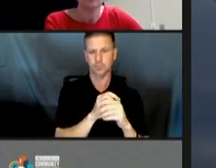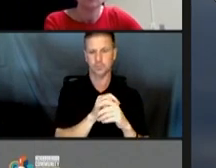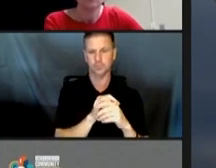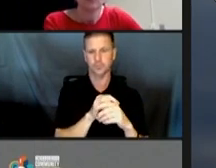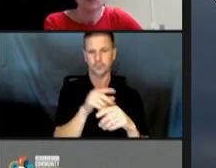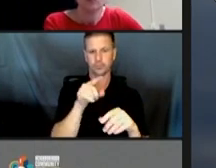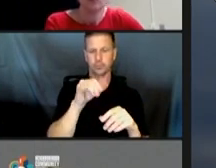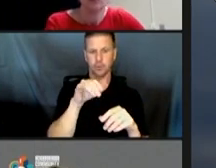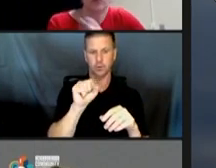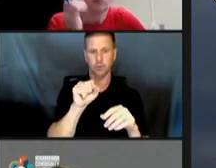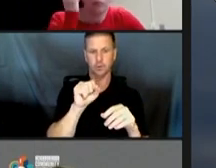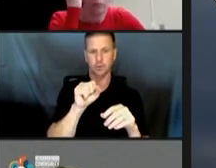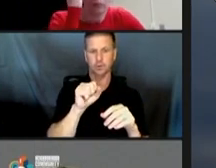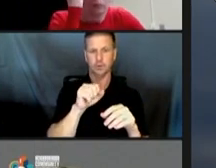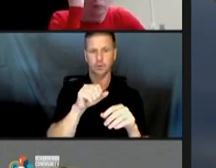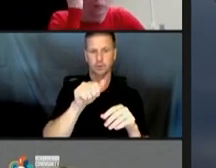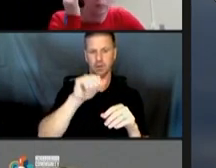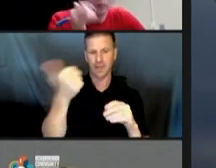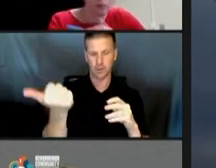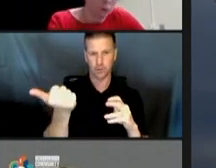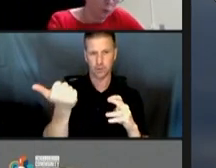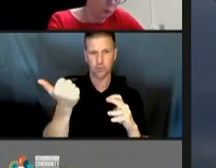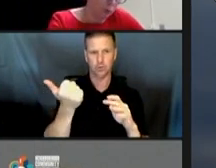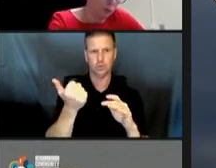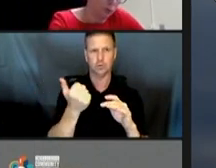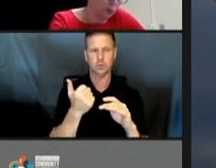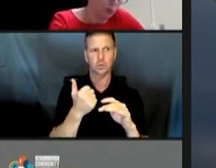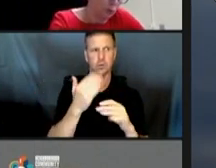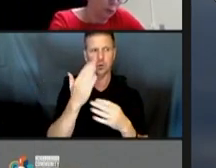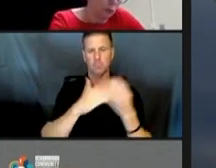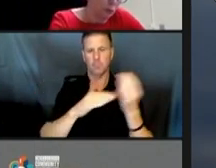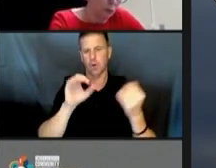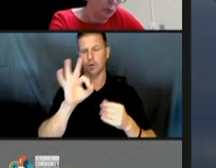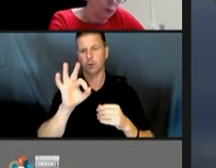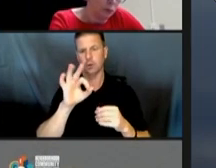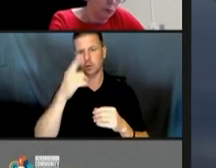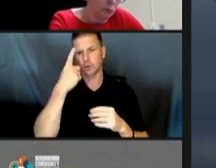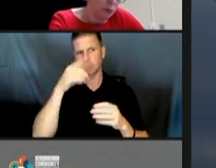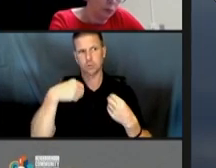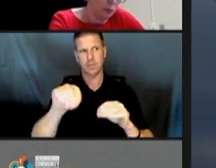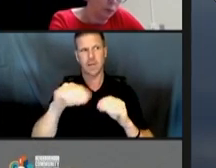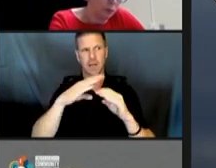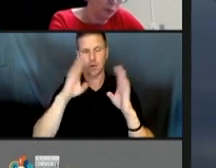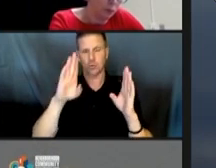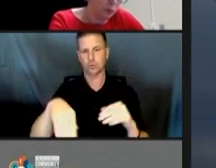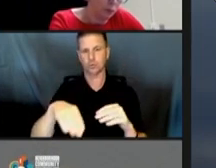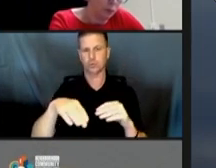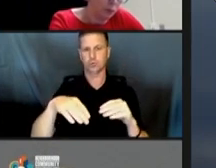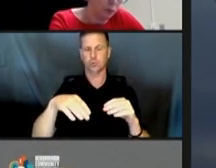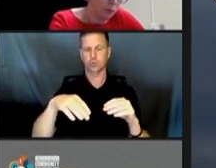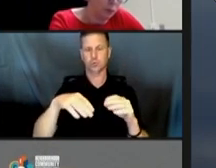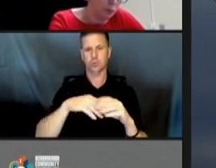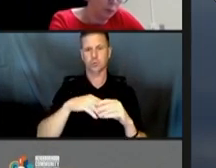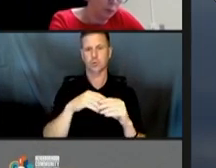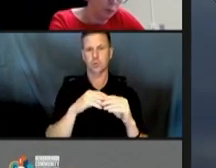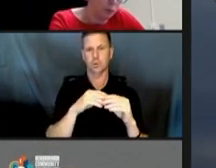This has been another part of the for sale housing